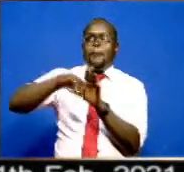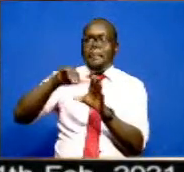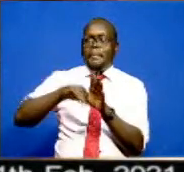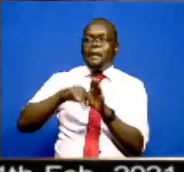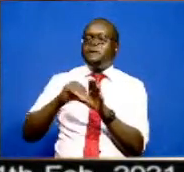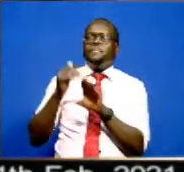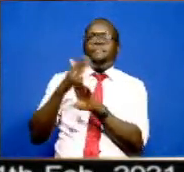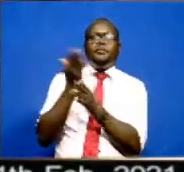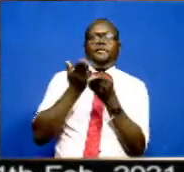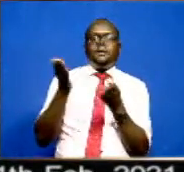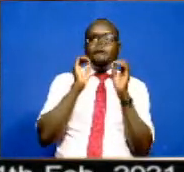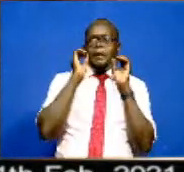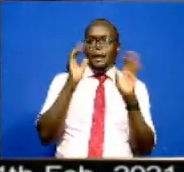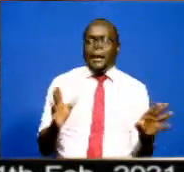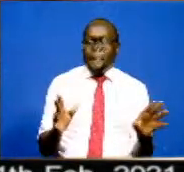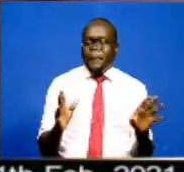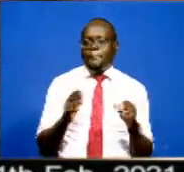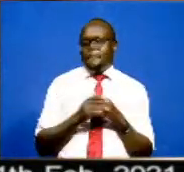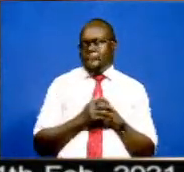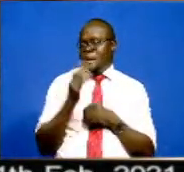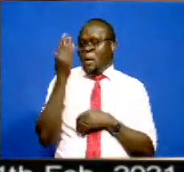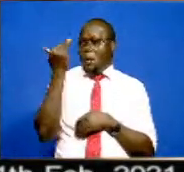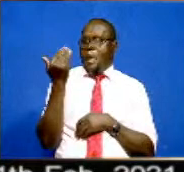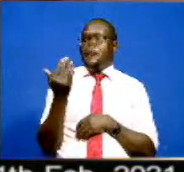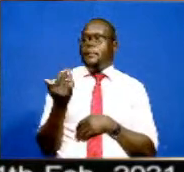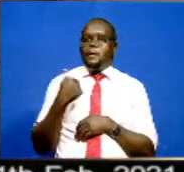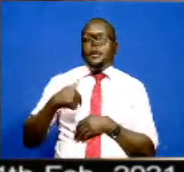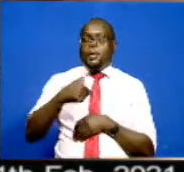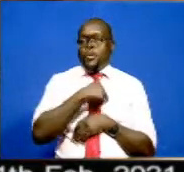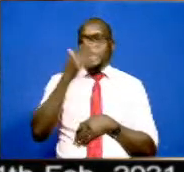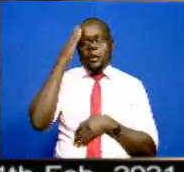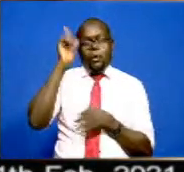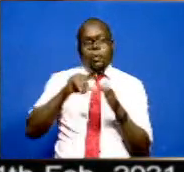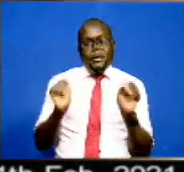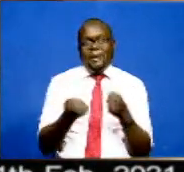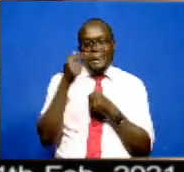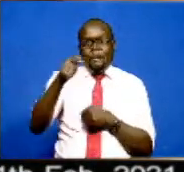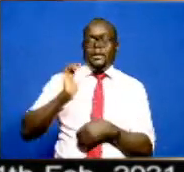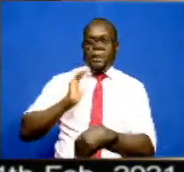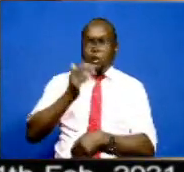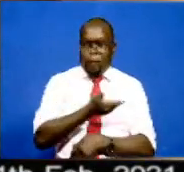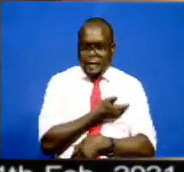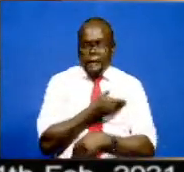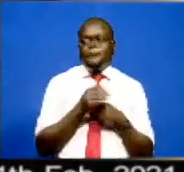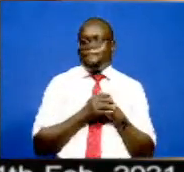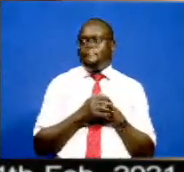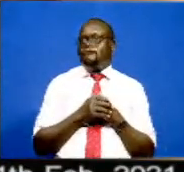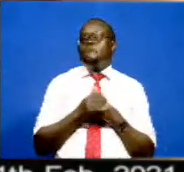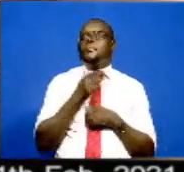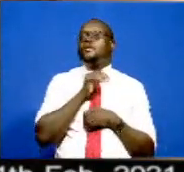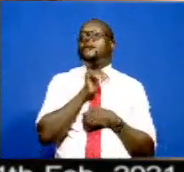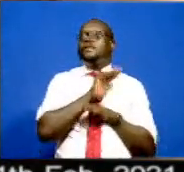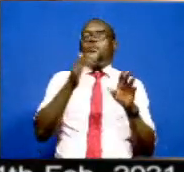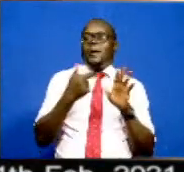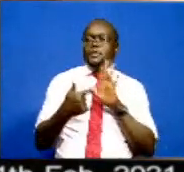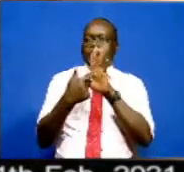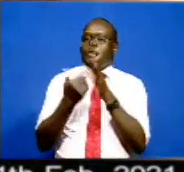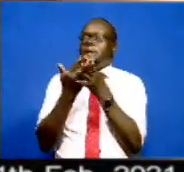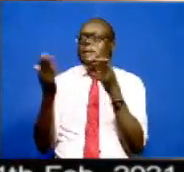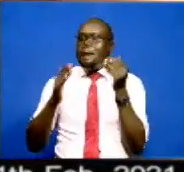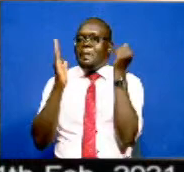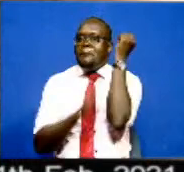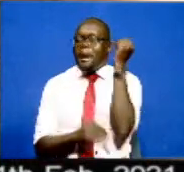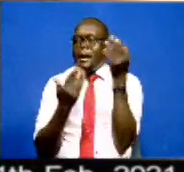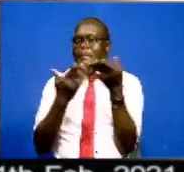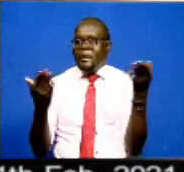not served in this committee for the reasons that, Mr. Speaker, we know what happens in this committee, Mr. Speaker. I don't want to impute improper motives, Mr. Speaker, on the